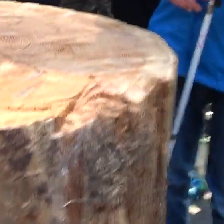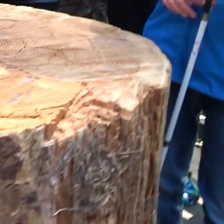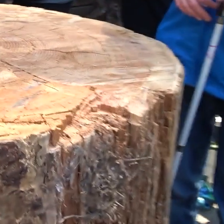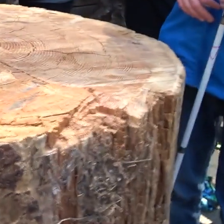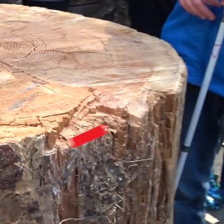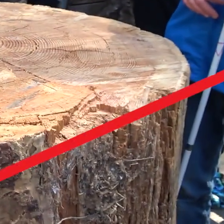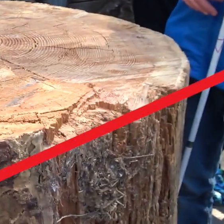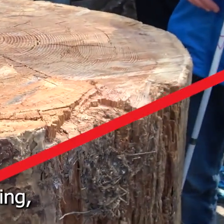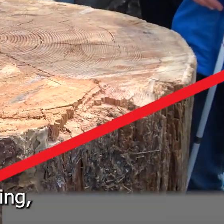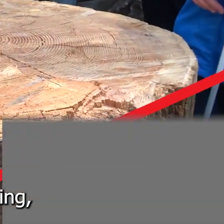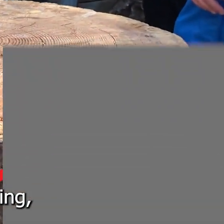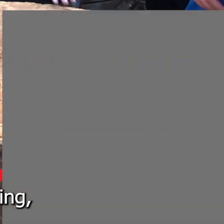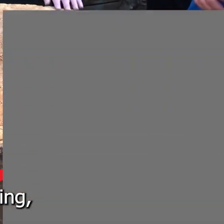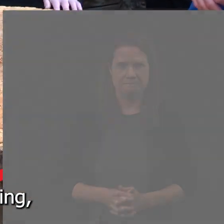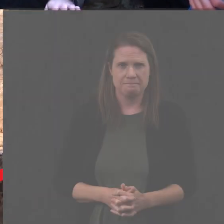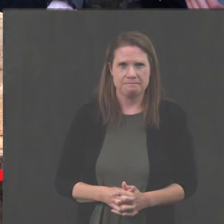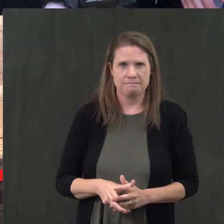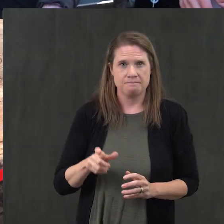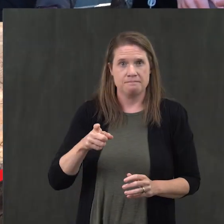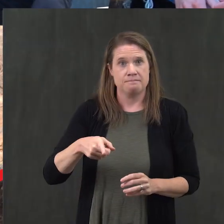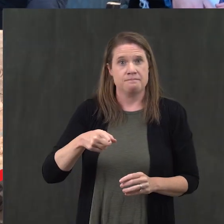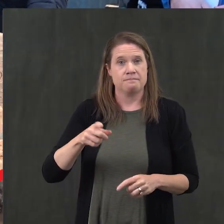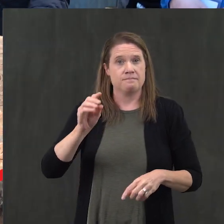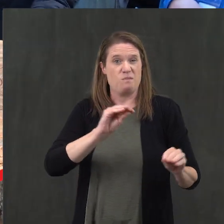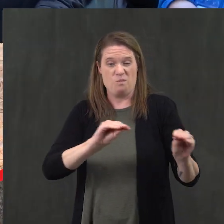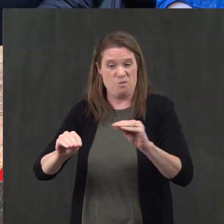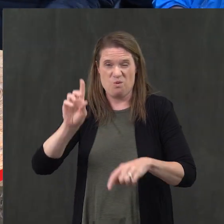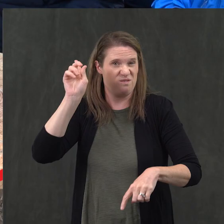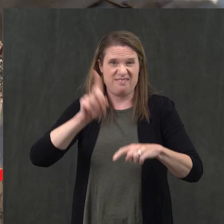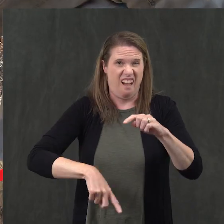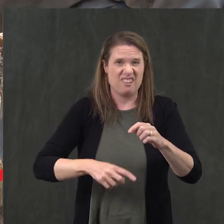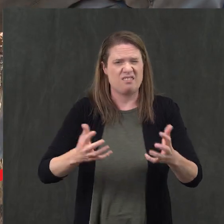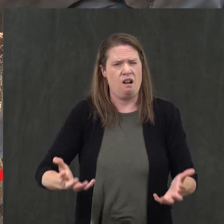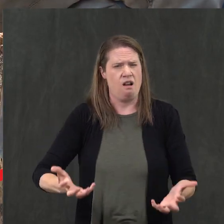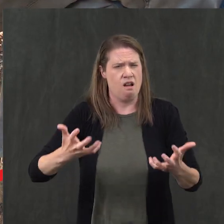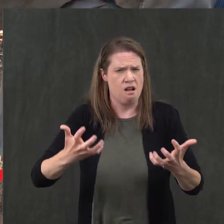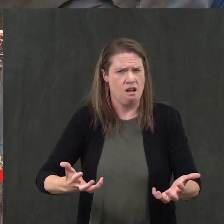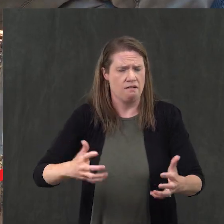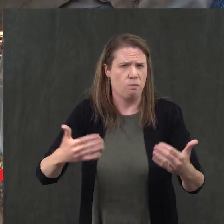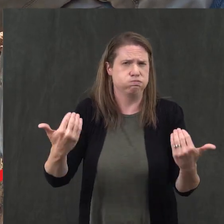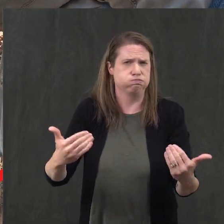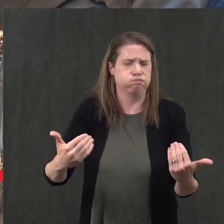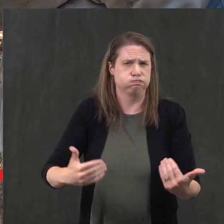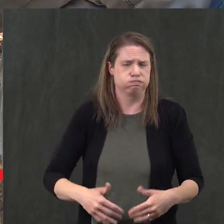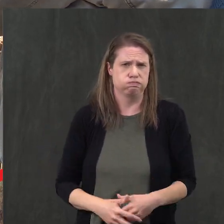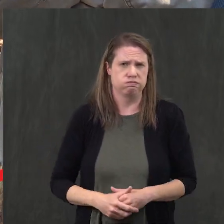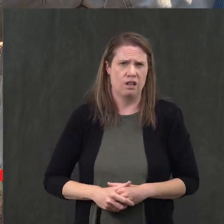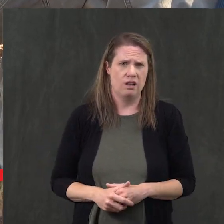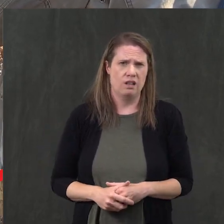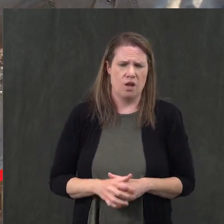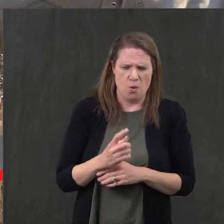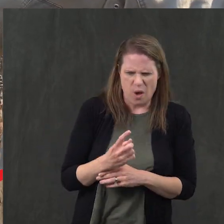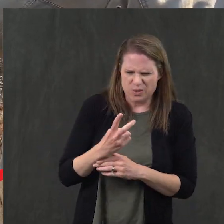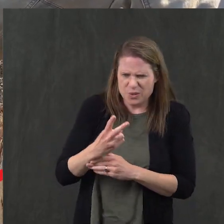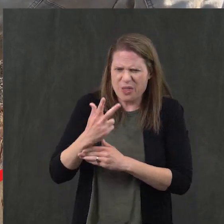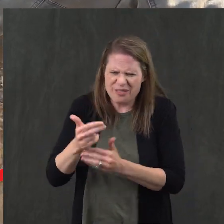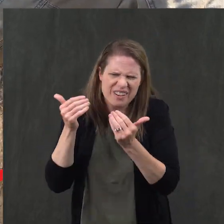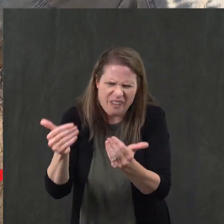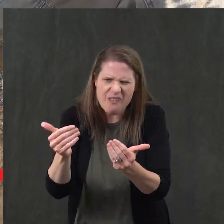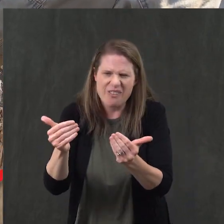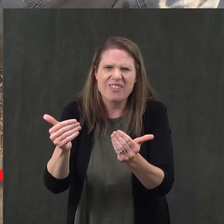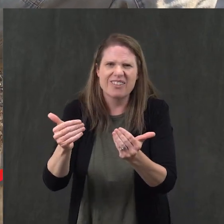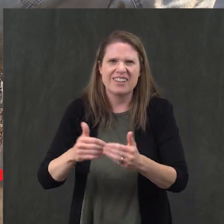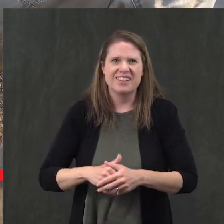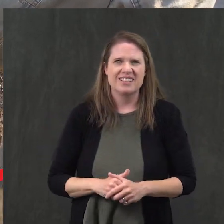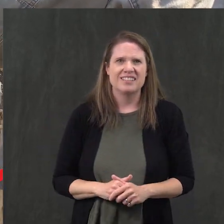of a huge tree stump. And you can't move this thing as heavy as can be. Tree. The students attempt to push the stump. 1, 2, 3, go!